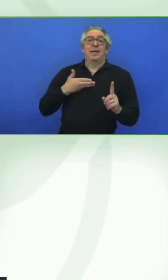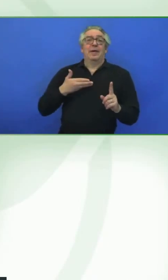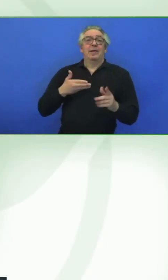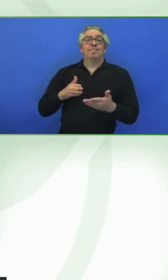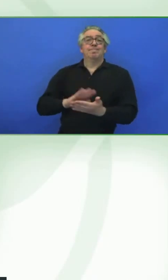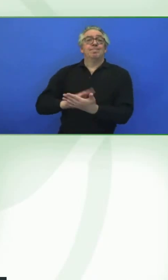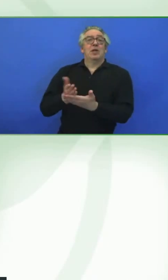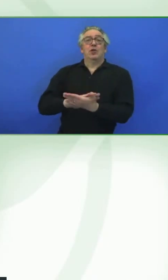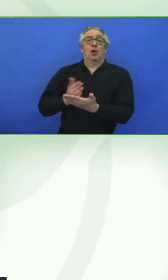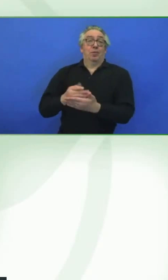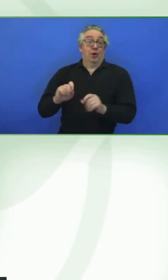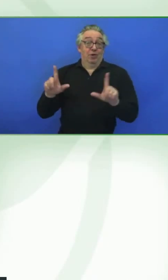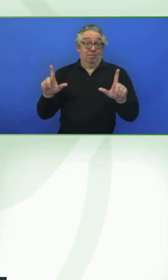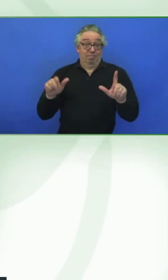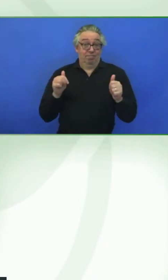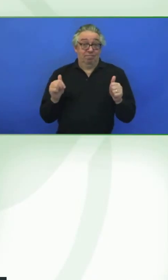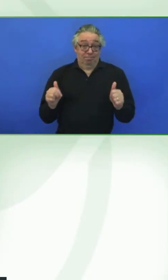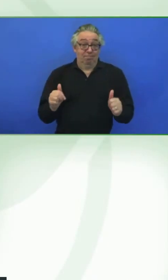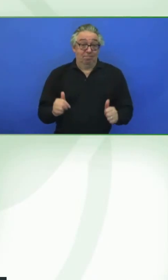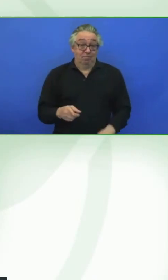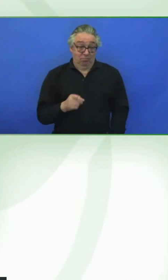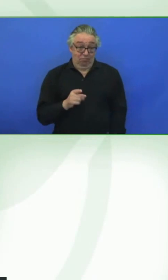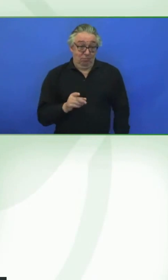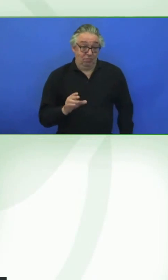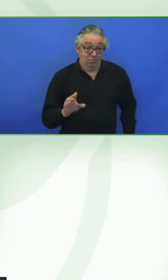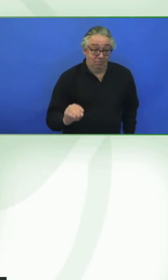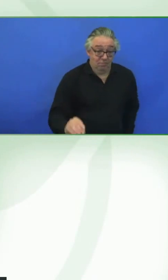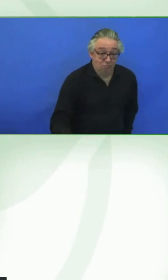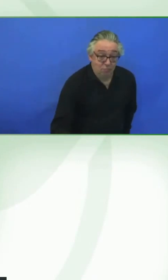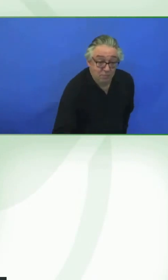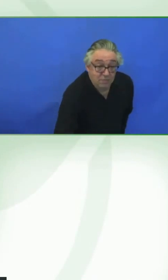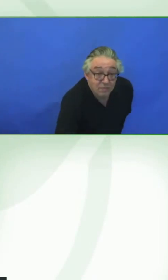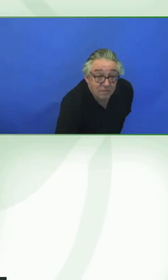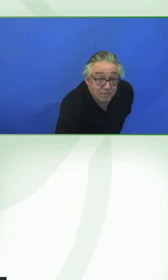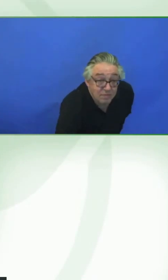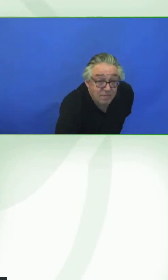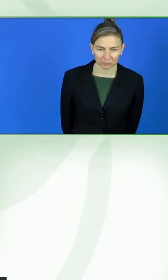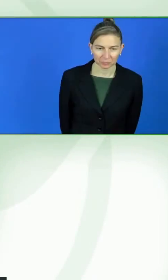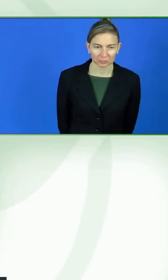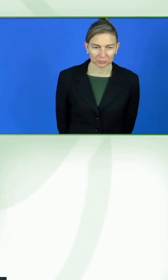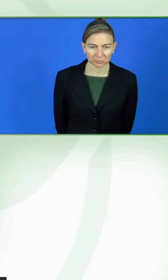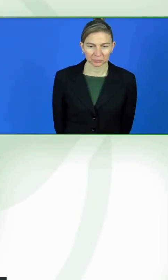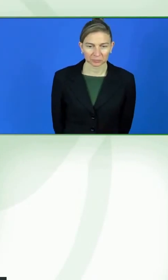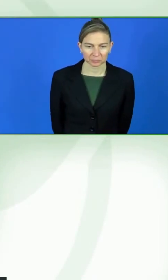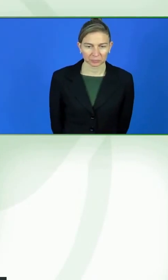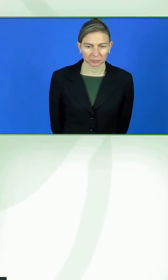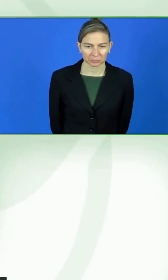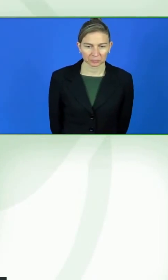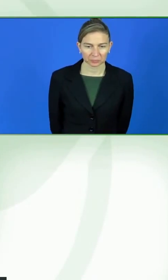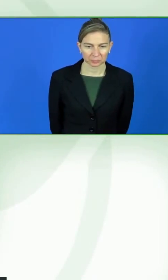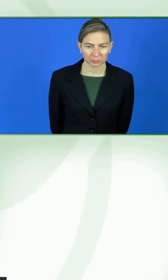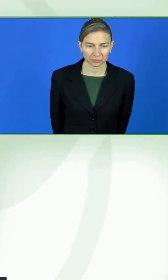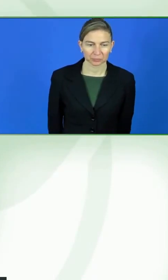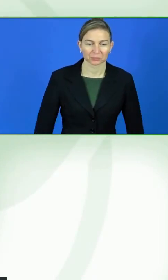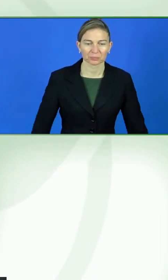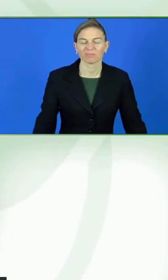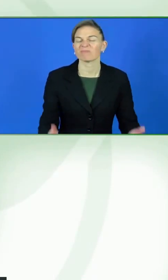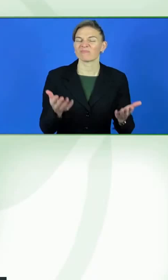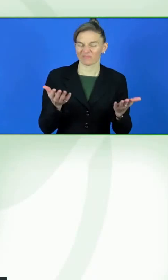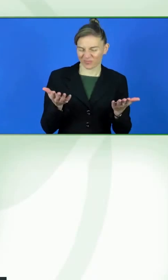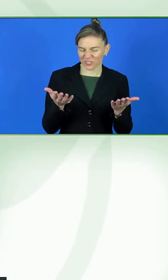need electronic and technology-based ways to produce sign language, it is